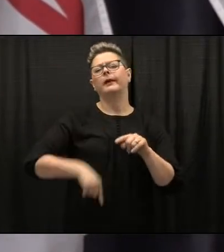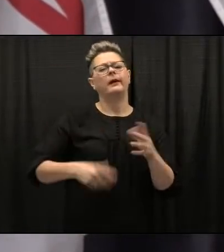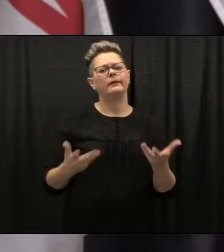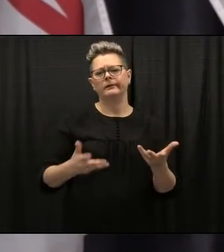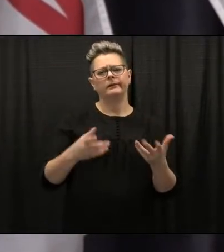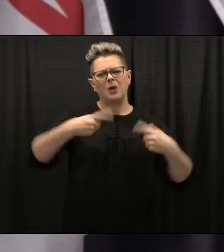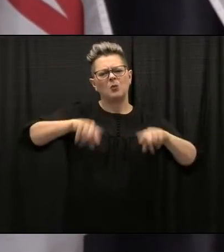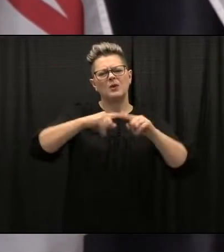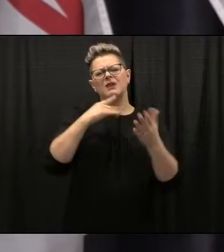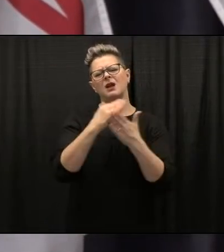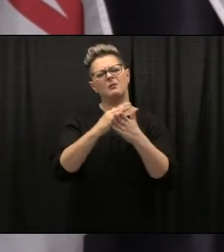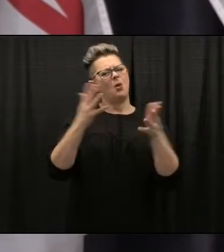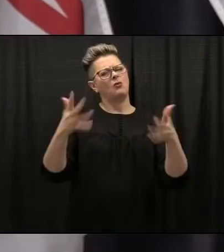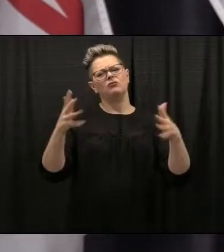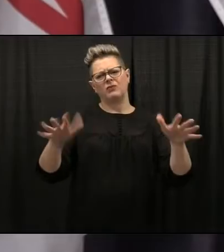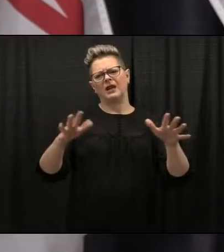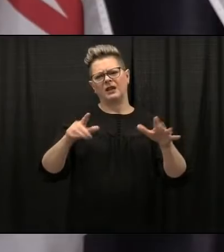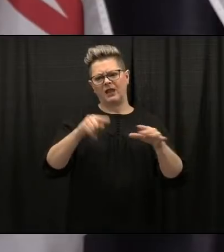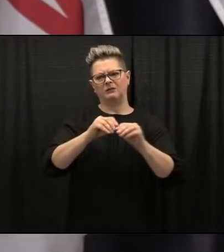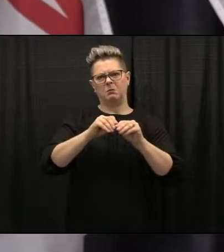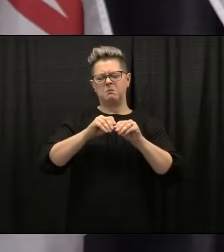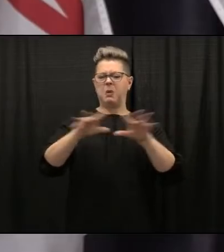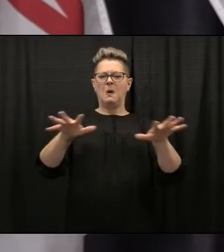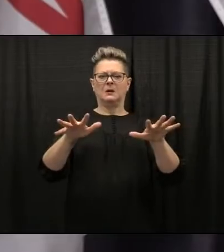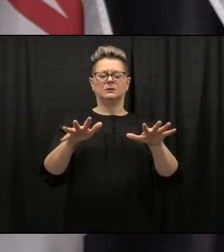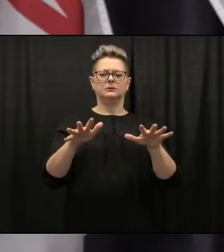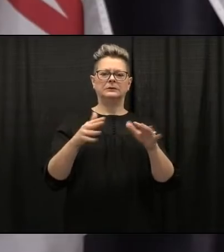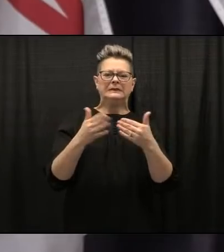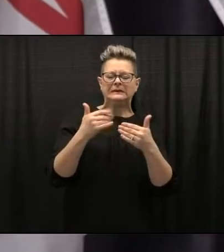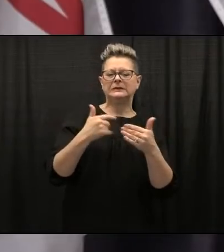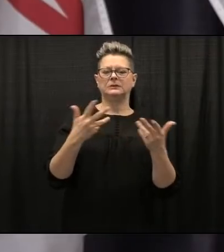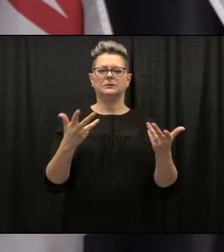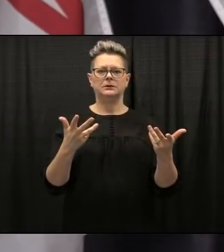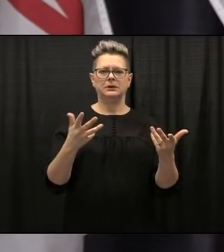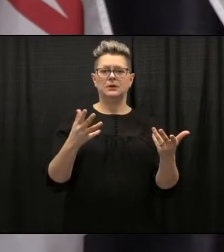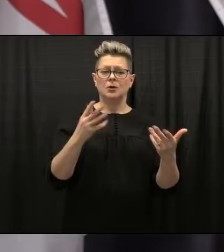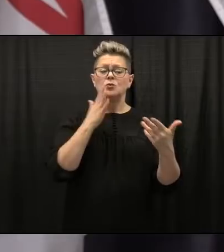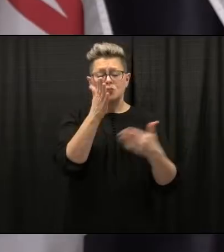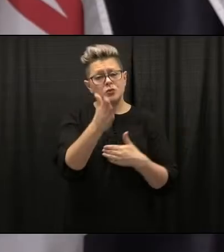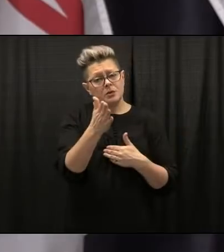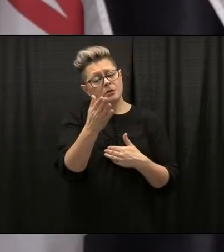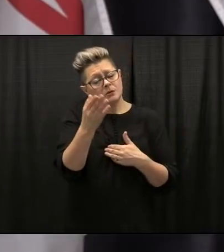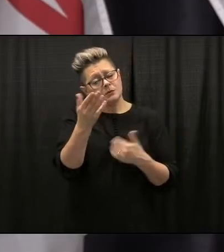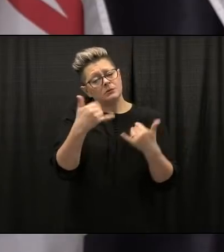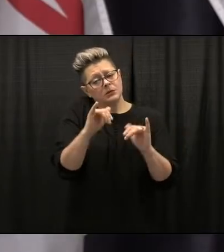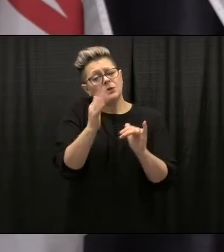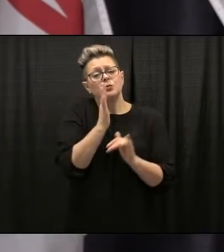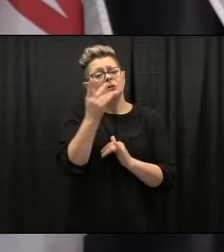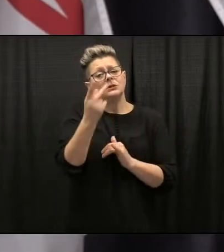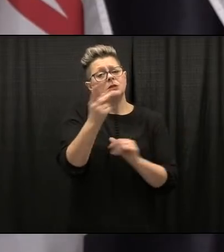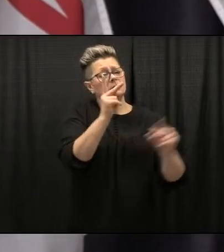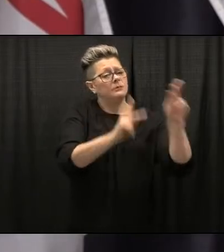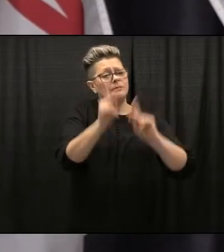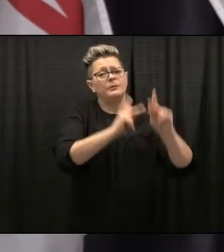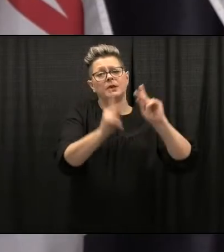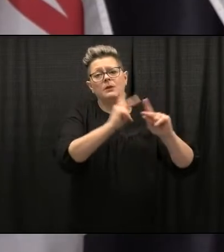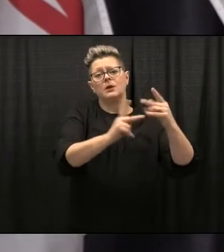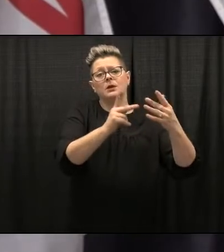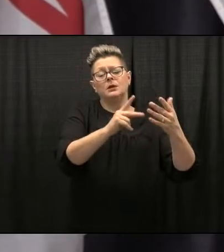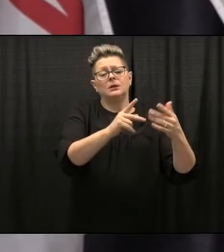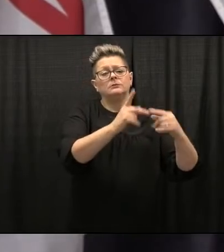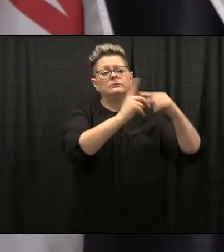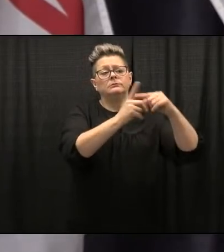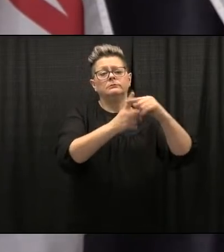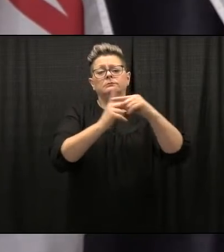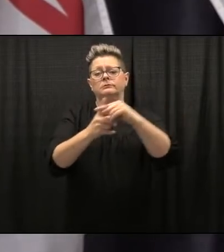and we've talked about that before. So we are going to continue to see cases, and getting back to zero like we have done